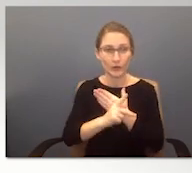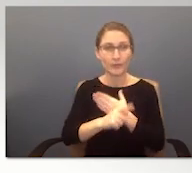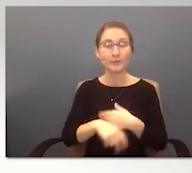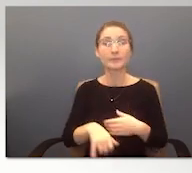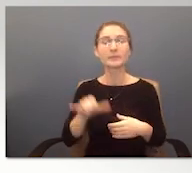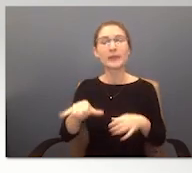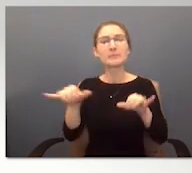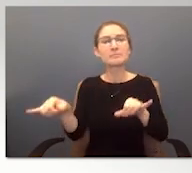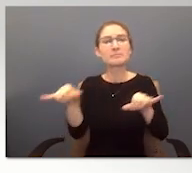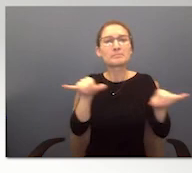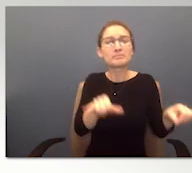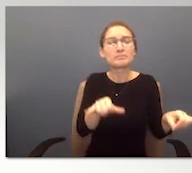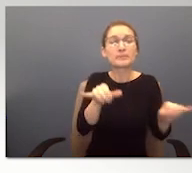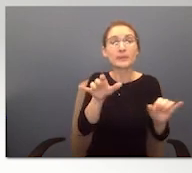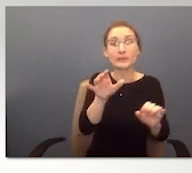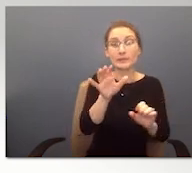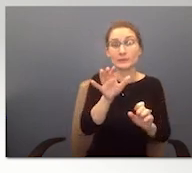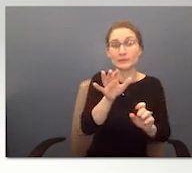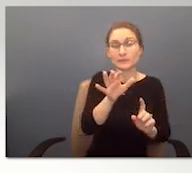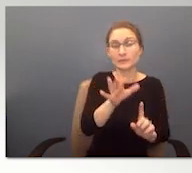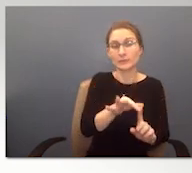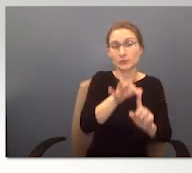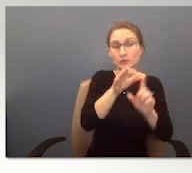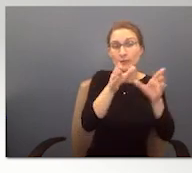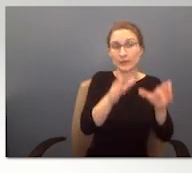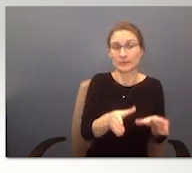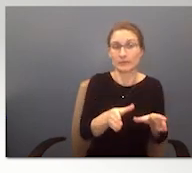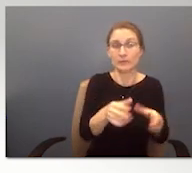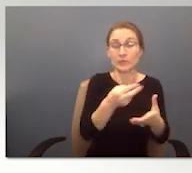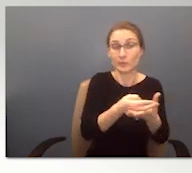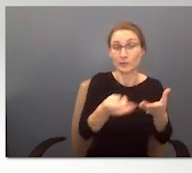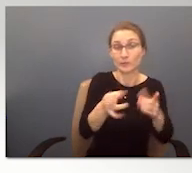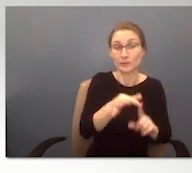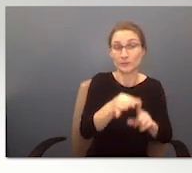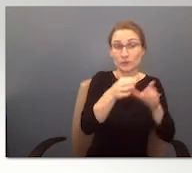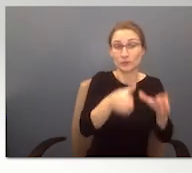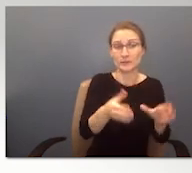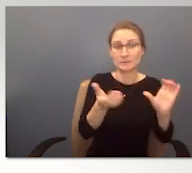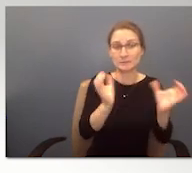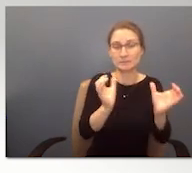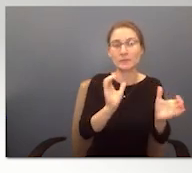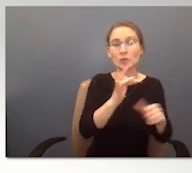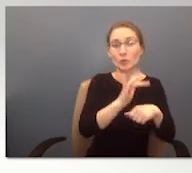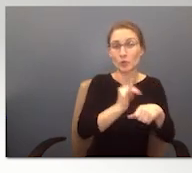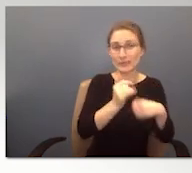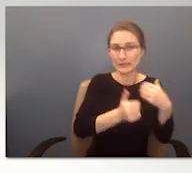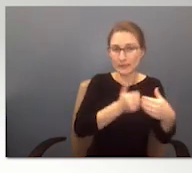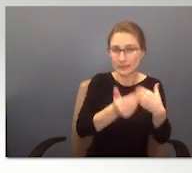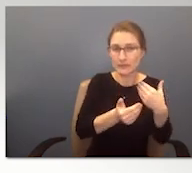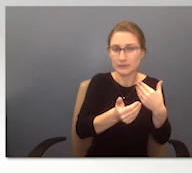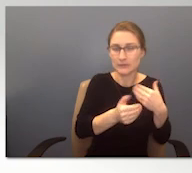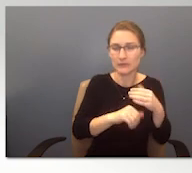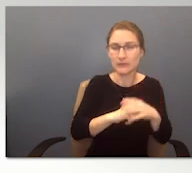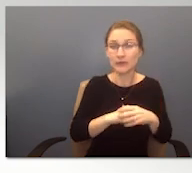the family resource specialists in early steps. These are the ones that really provide that